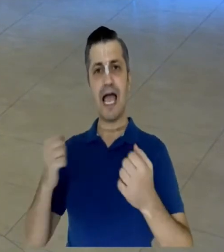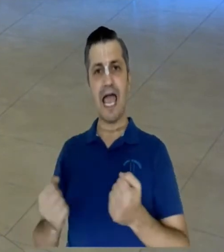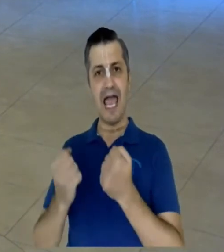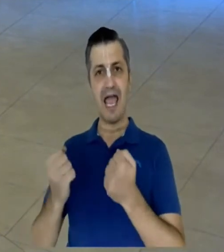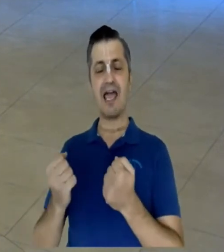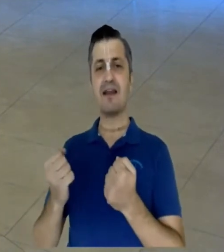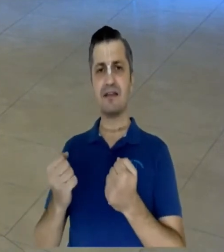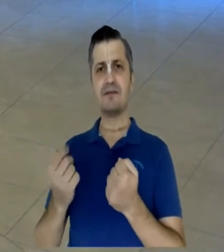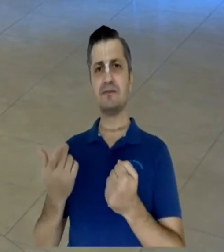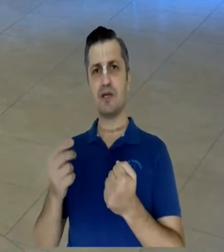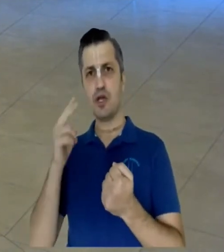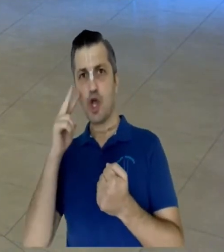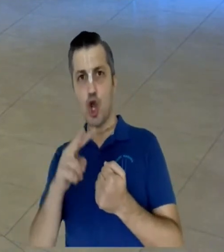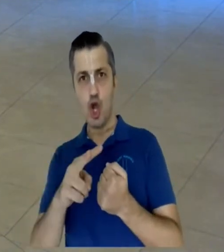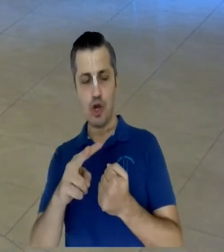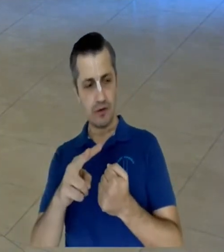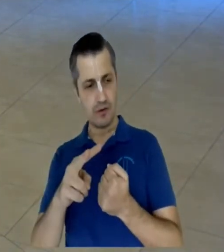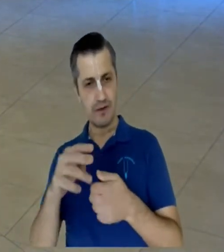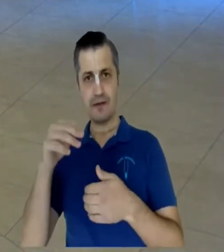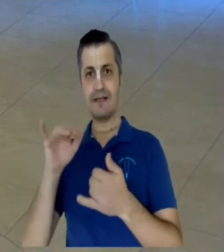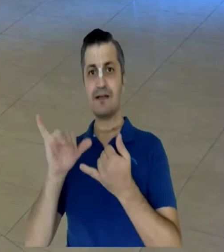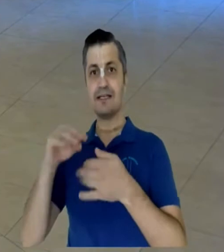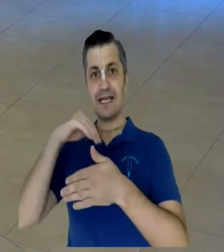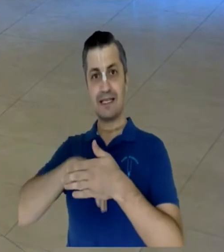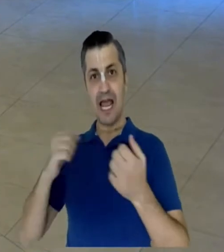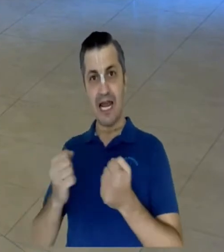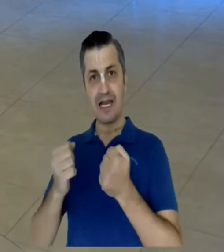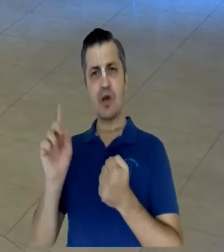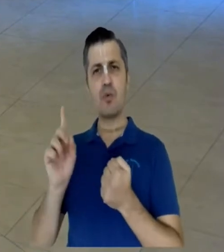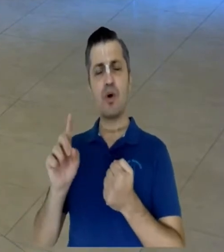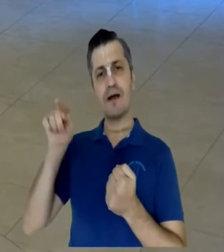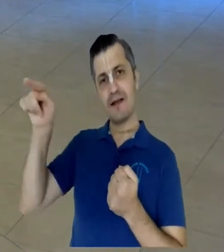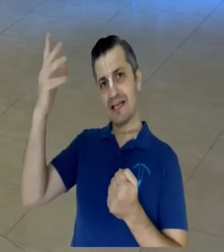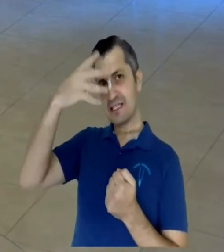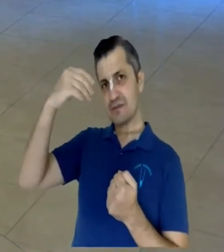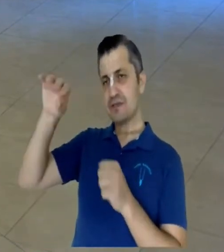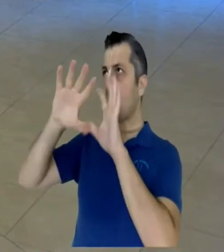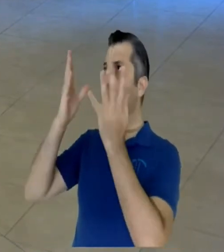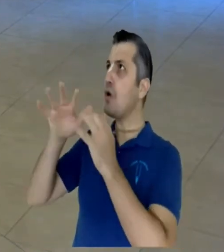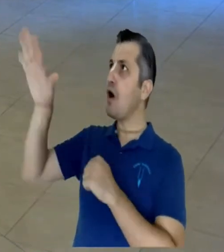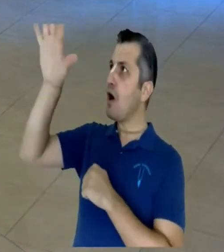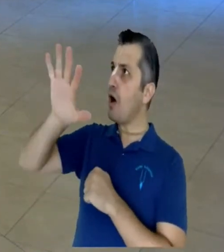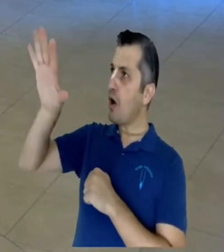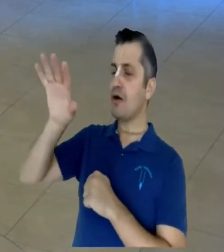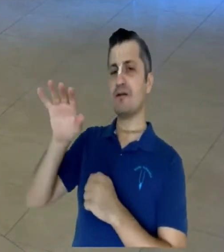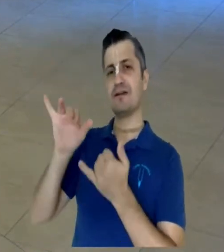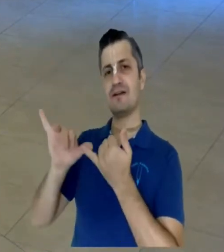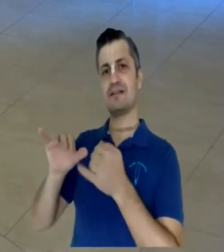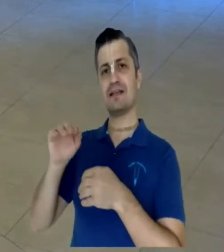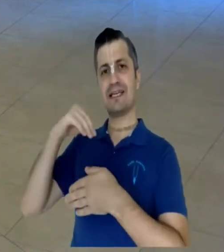is his external energy. And then we, the living entities, were called the marginal